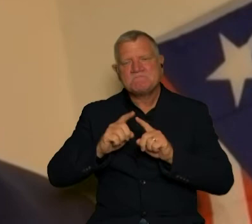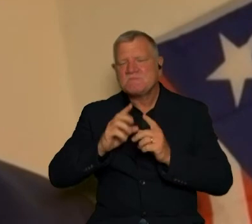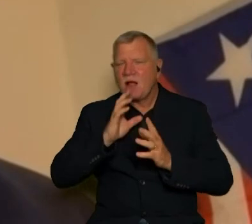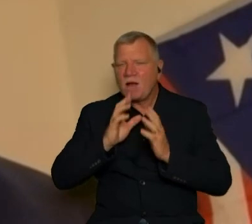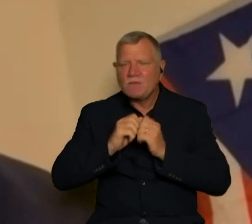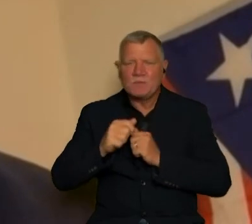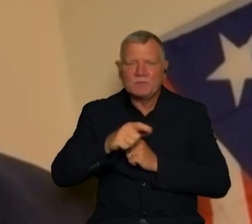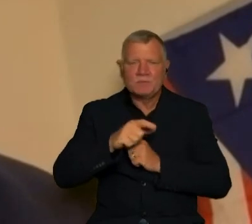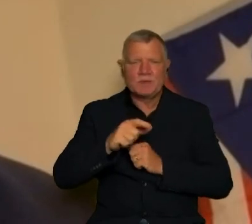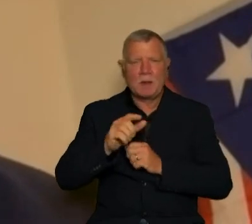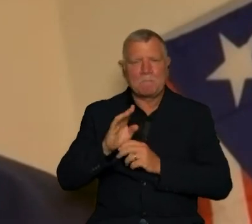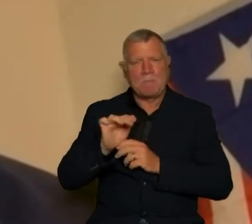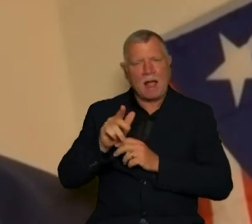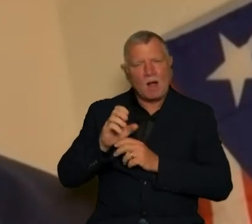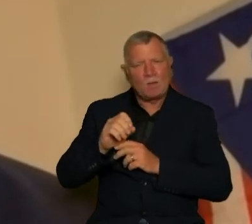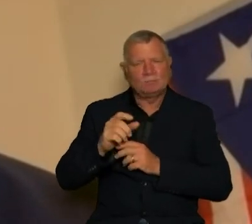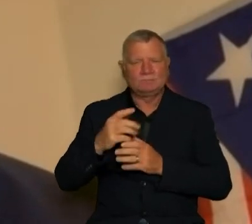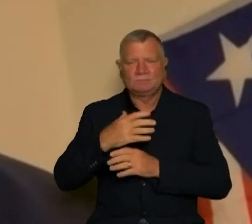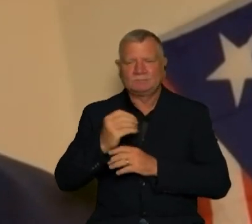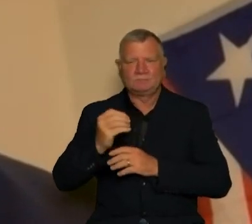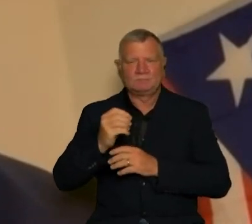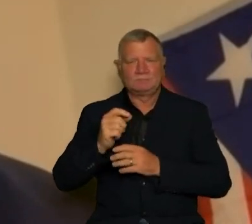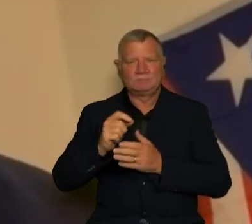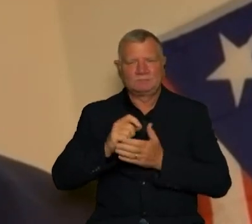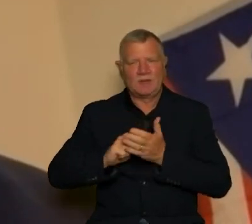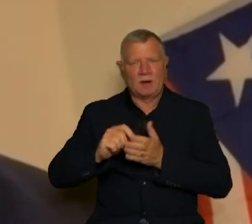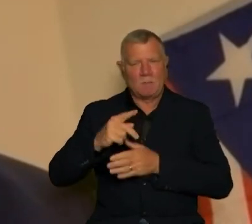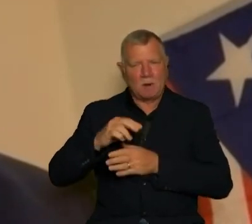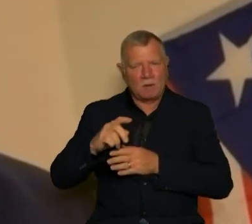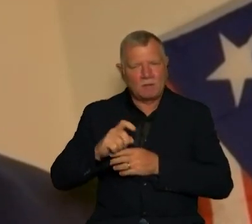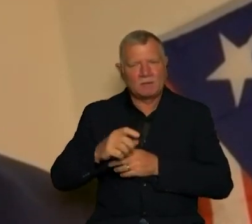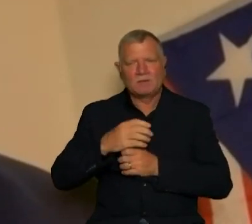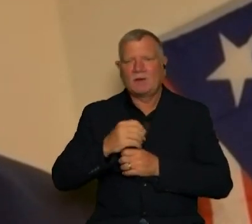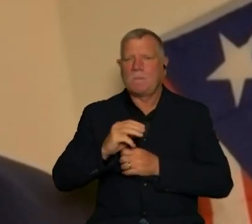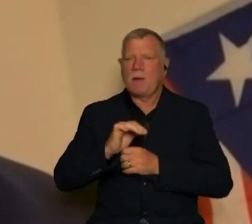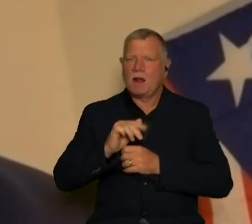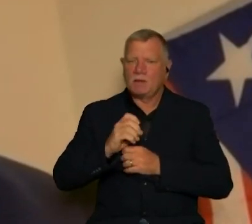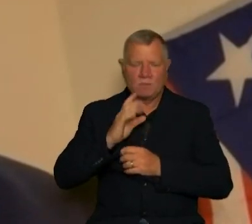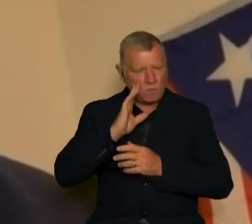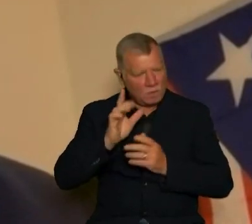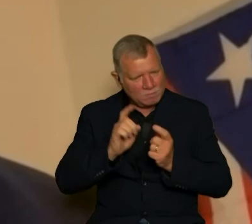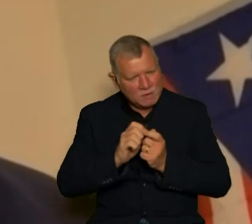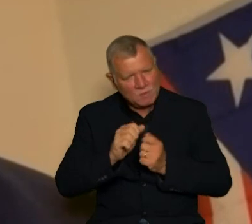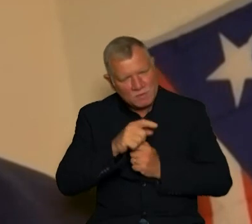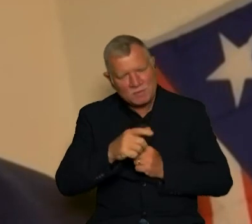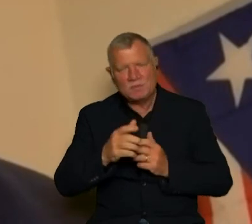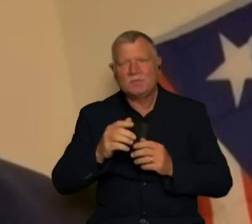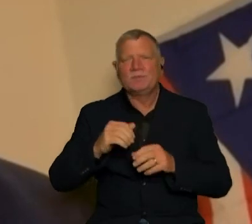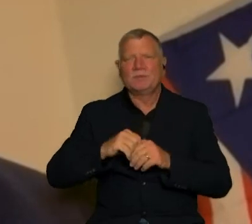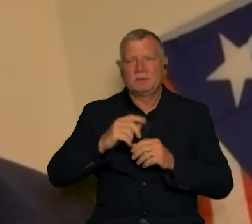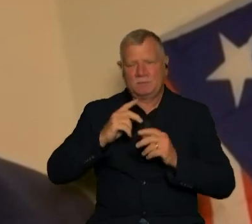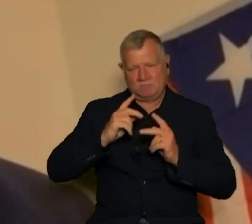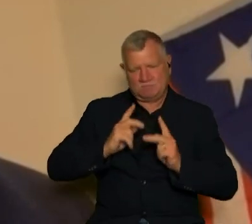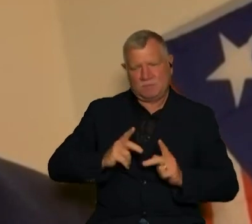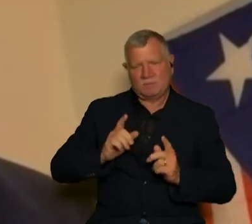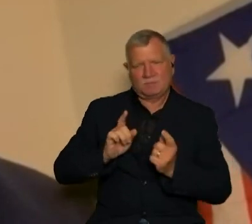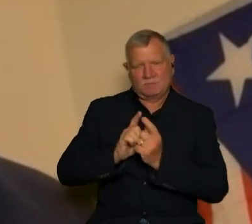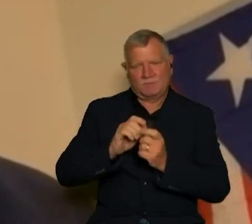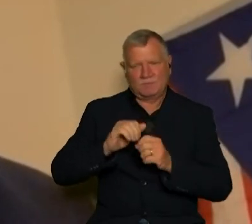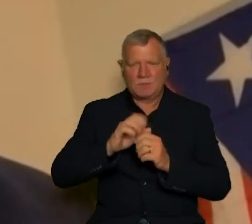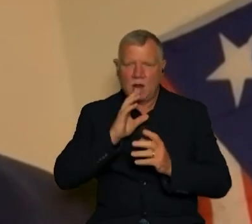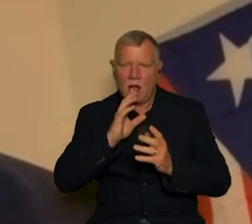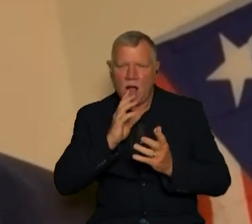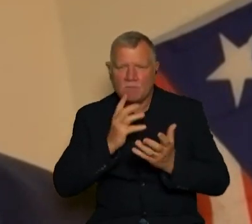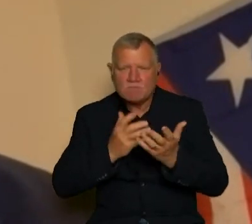with Director Blanco and Secretary Perez and Director Maldonado. I look forward to meeting with you personally as well and talking